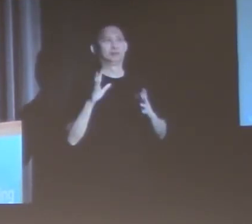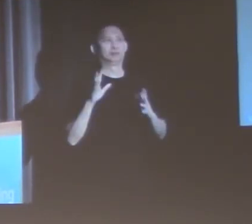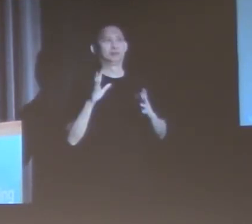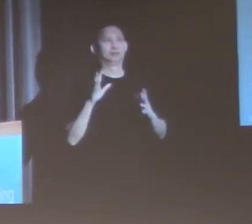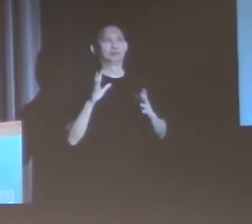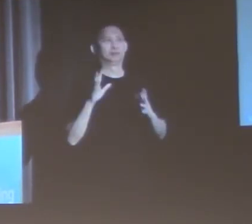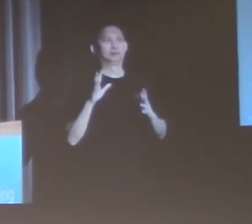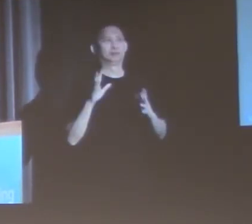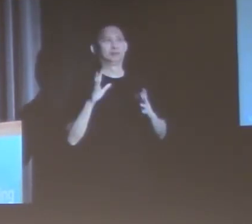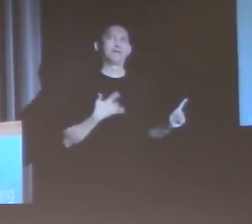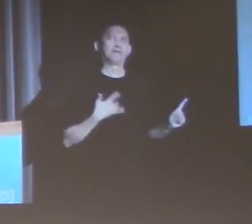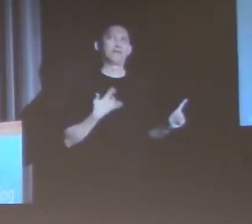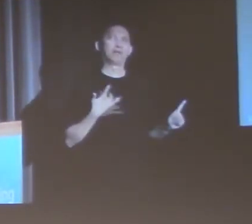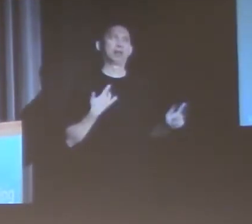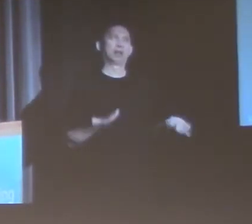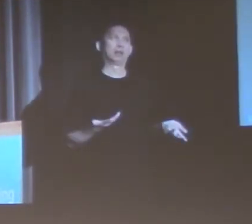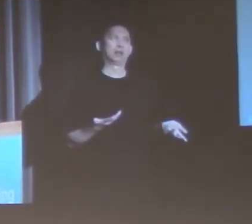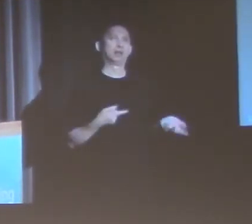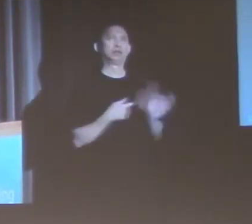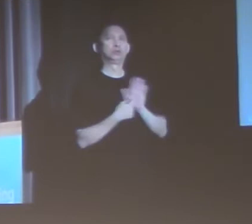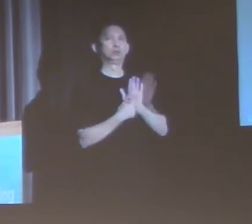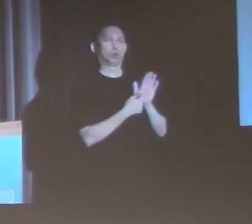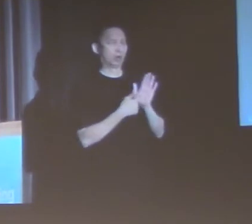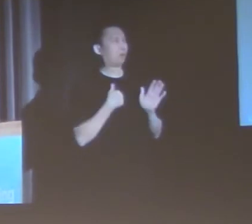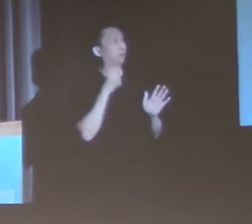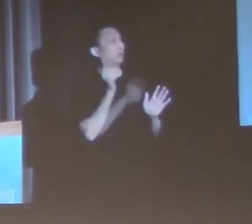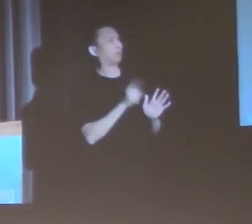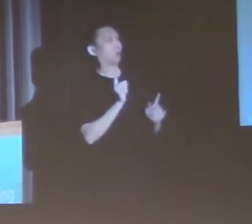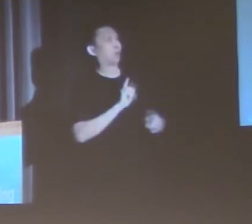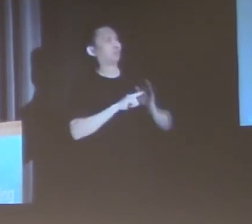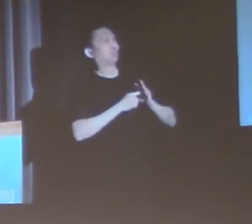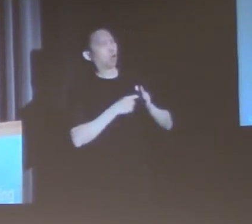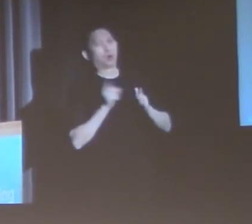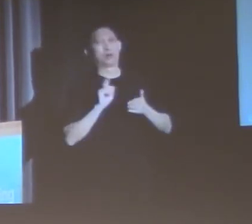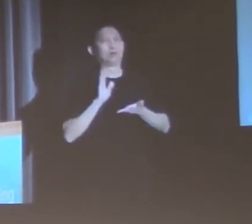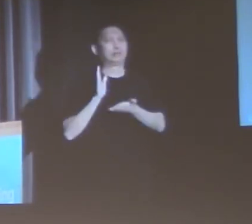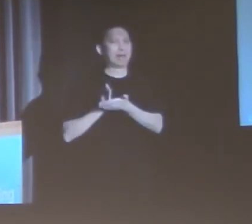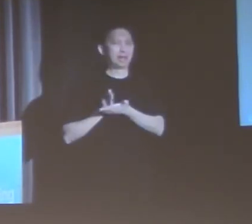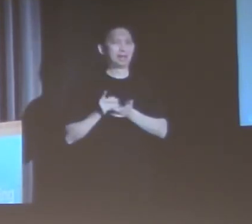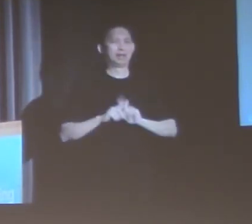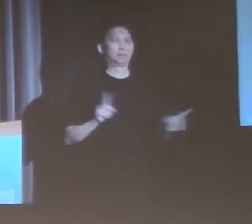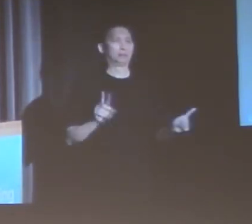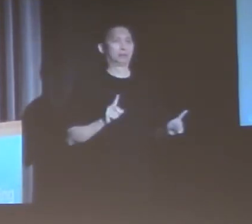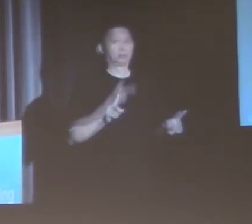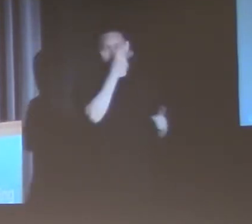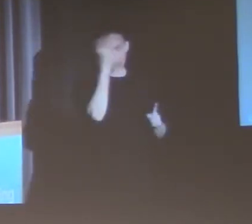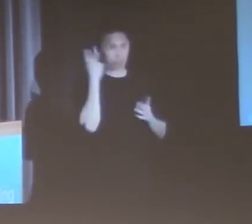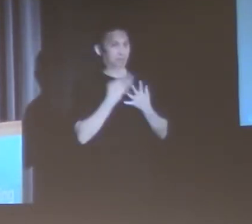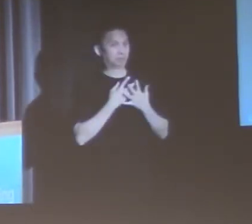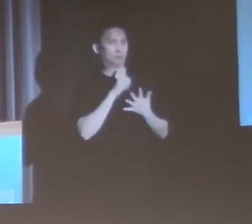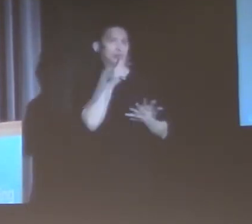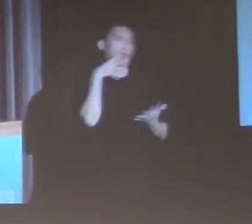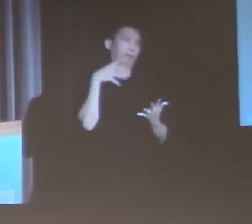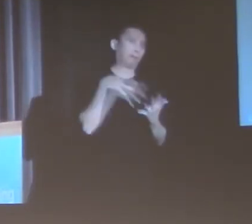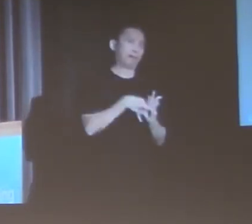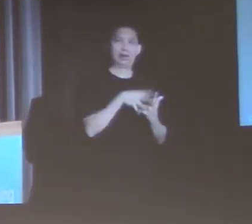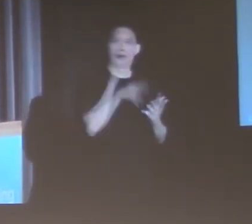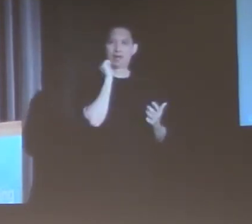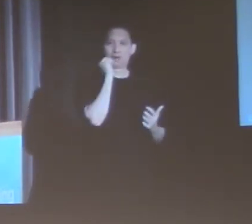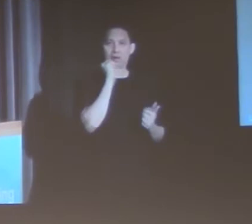it shows, which is why I was asking, where does it start, where does it end, how embedded it is in everyday life, even if we have